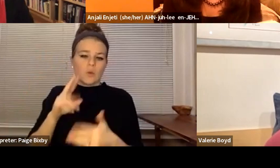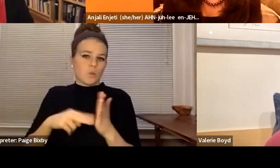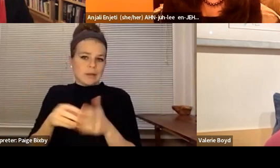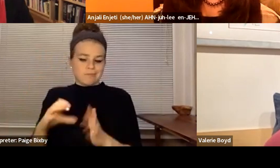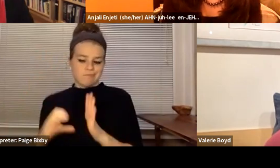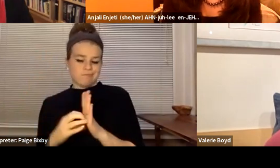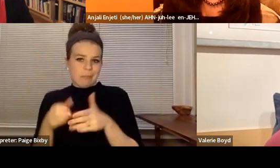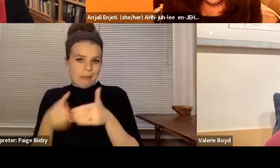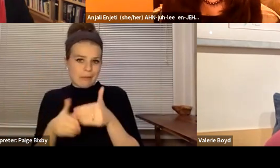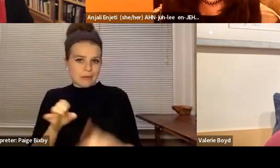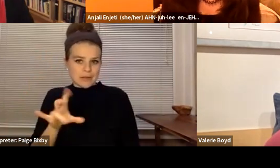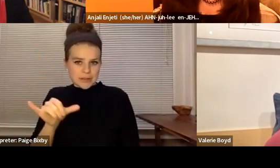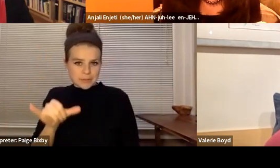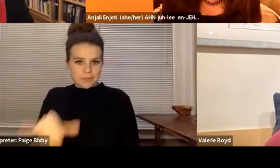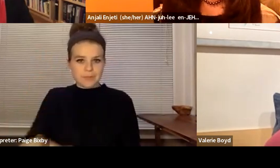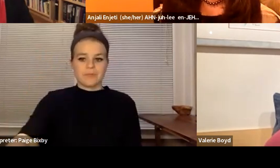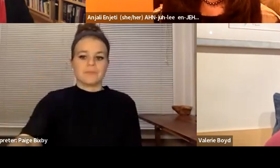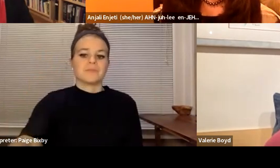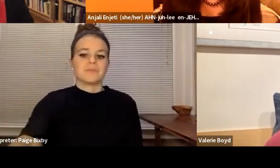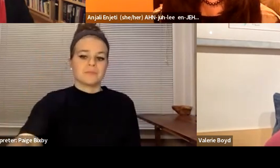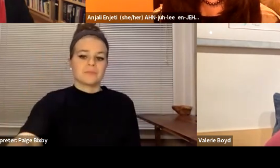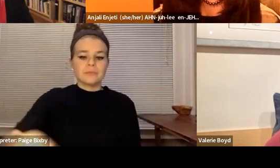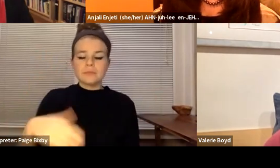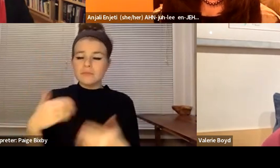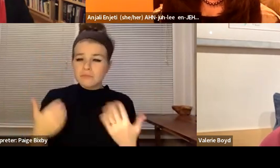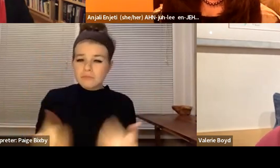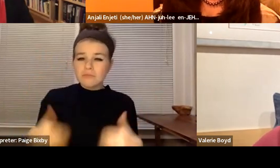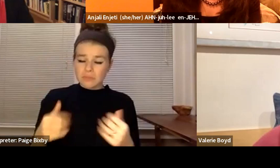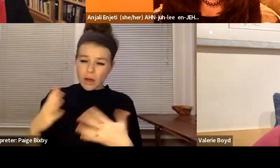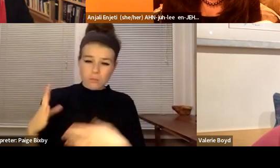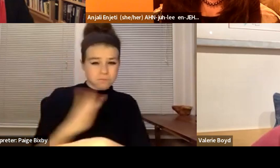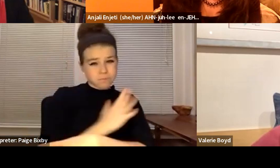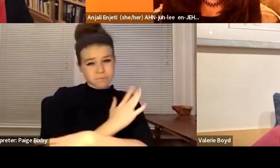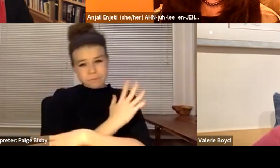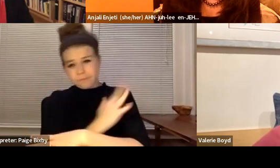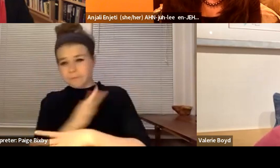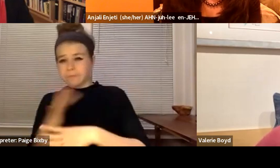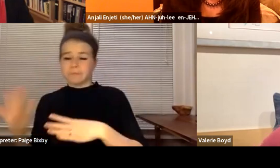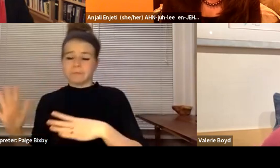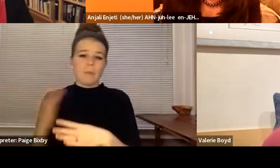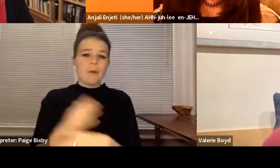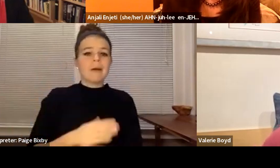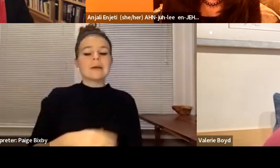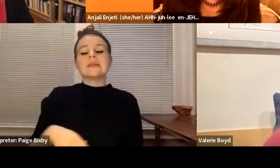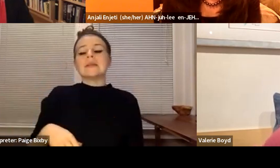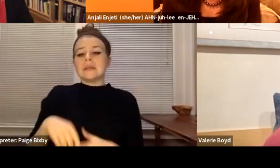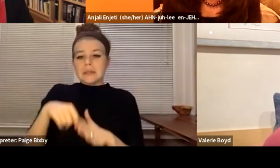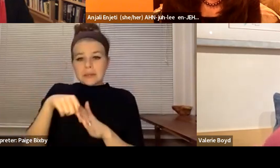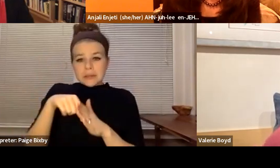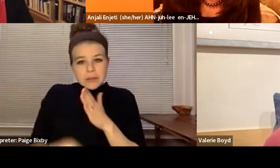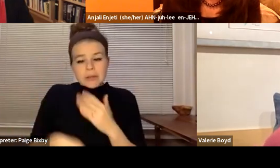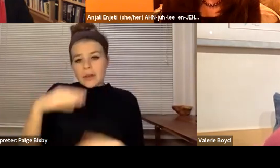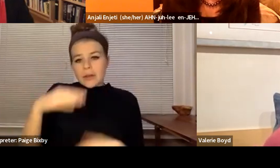essay. There is an enormous range and depth of Black Southern authors, and it is these authors